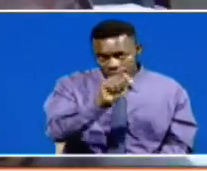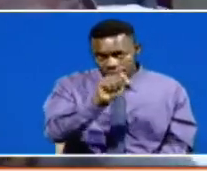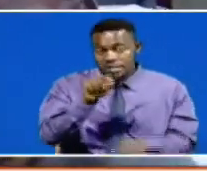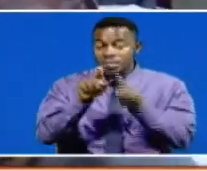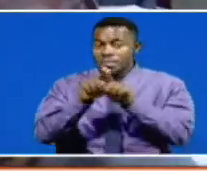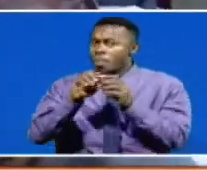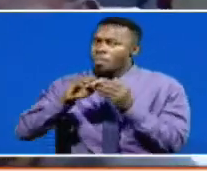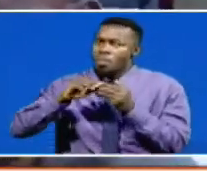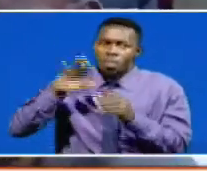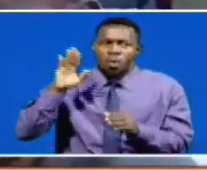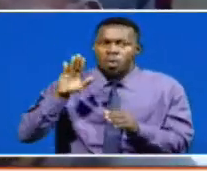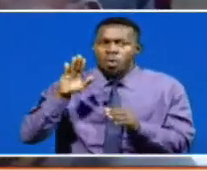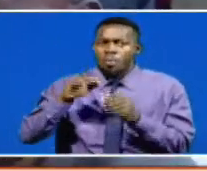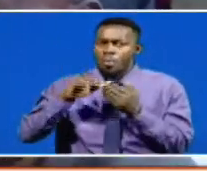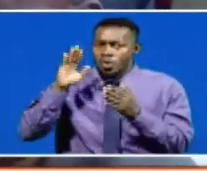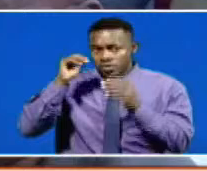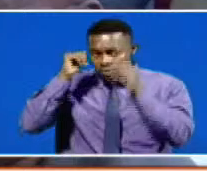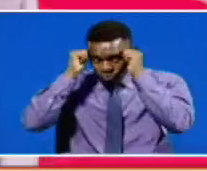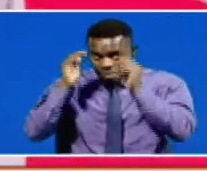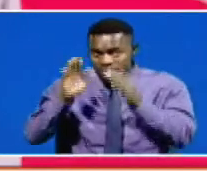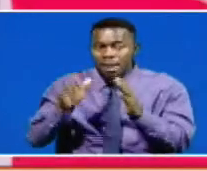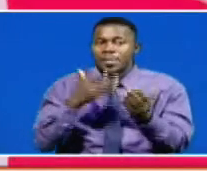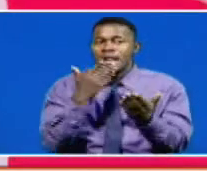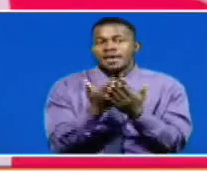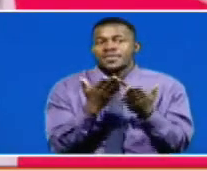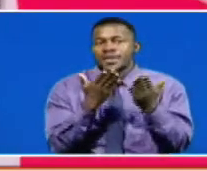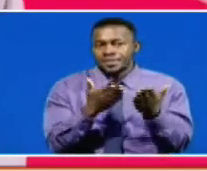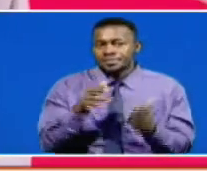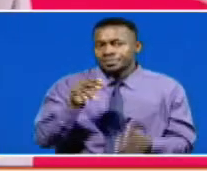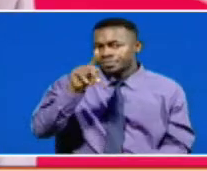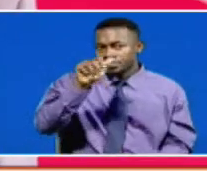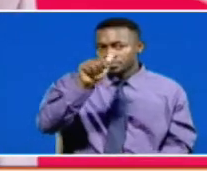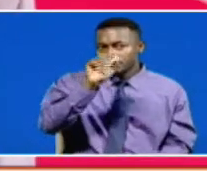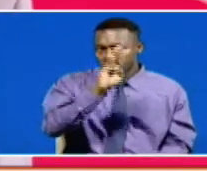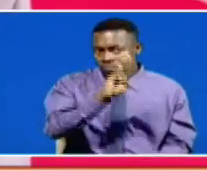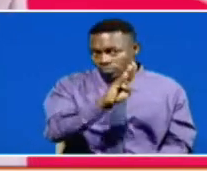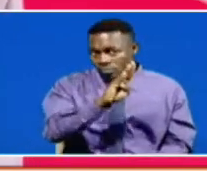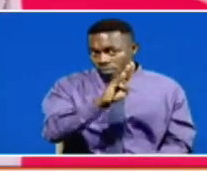the 2023 KCPE candidates. Kabianga High School,